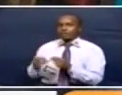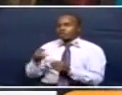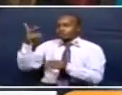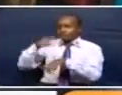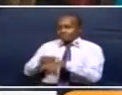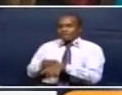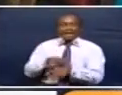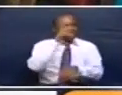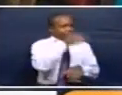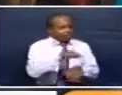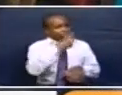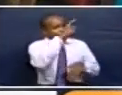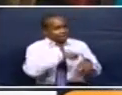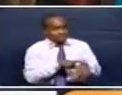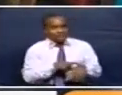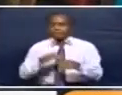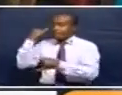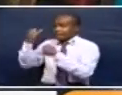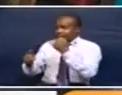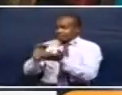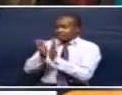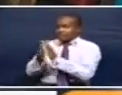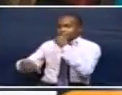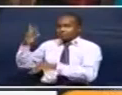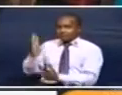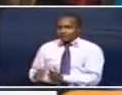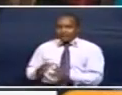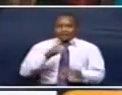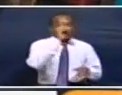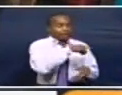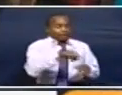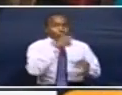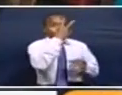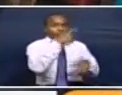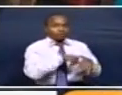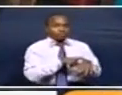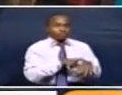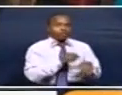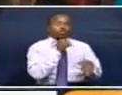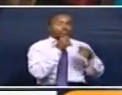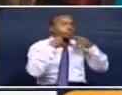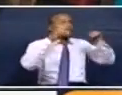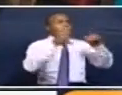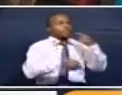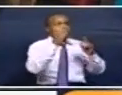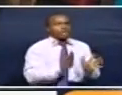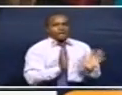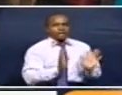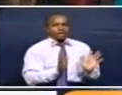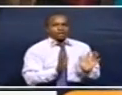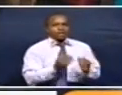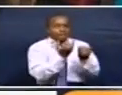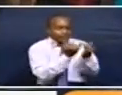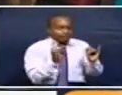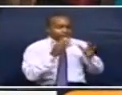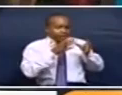twice. But in the end, she was declared the winner. They were nullified twice. She was not declared the winner. The Independent Parties Tribunal said